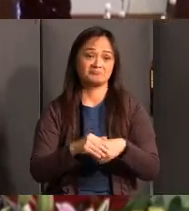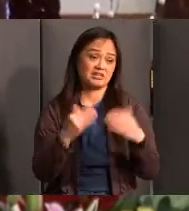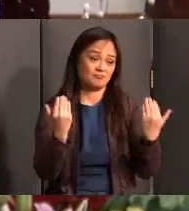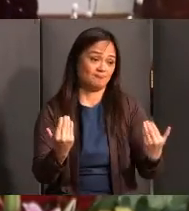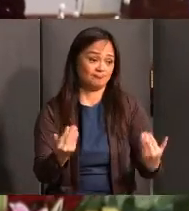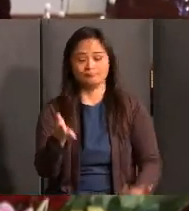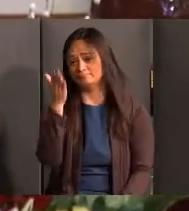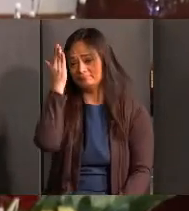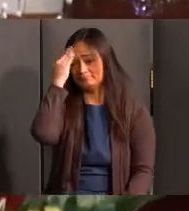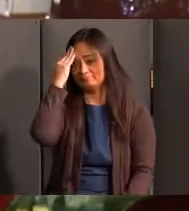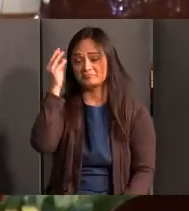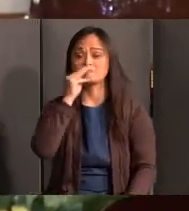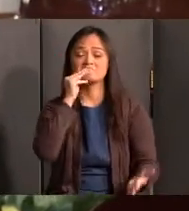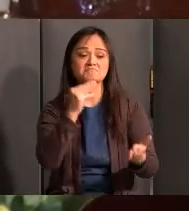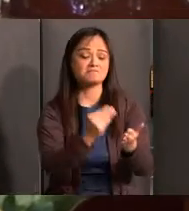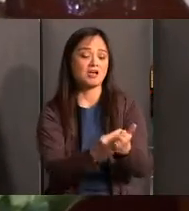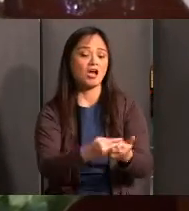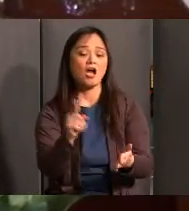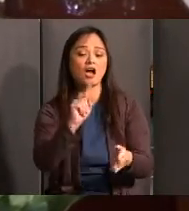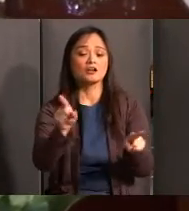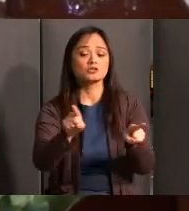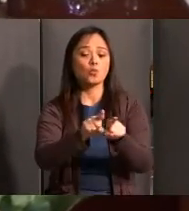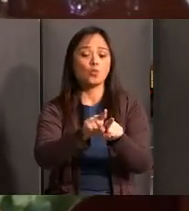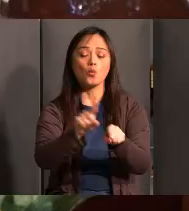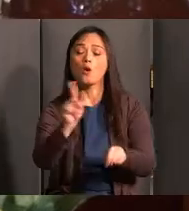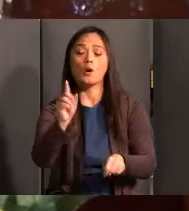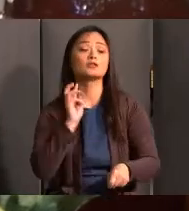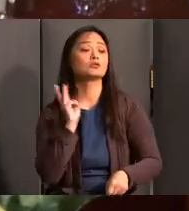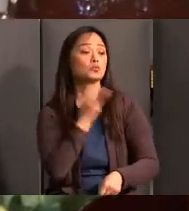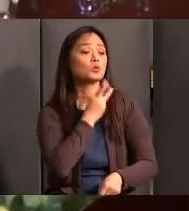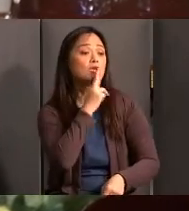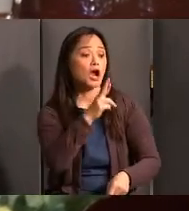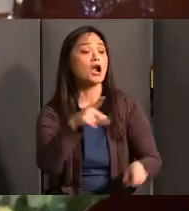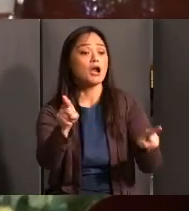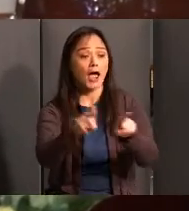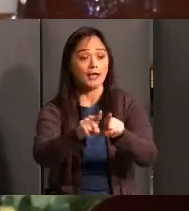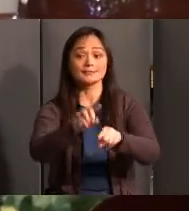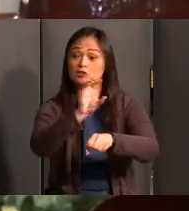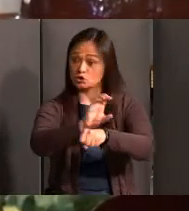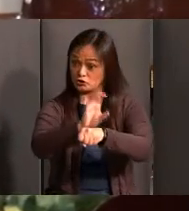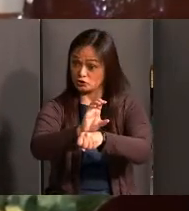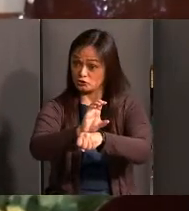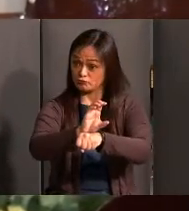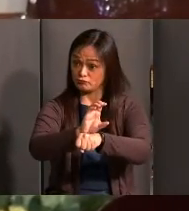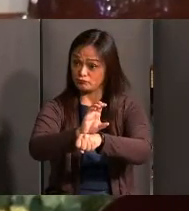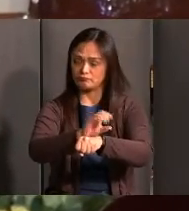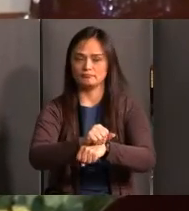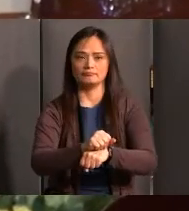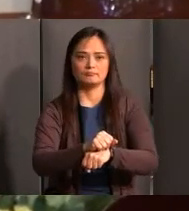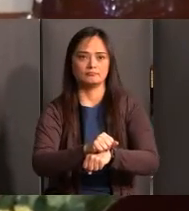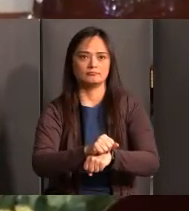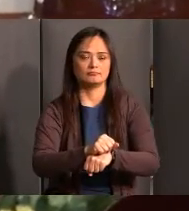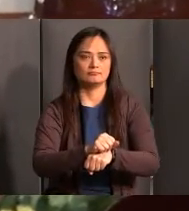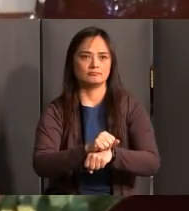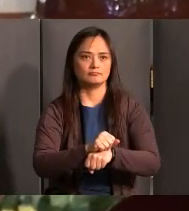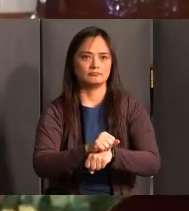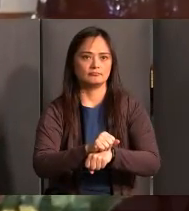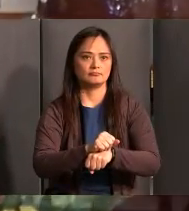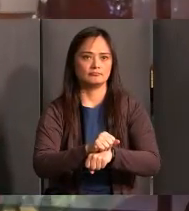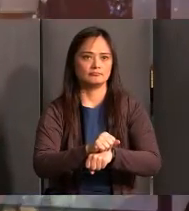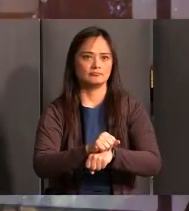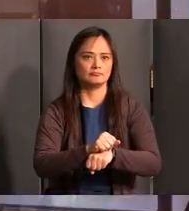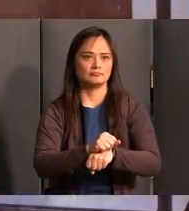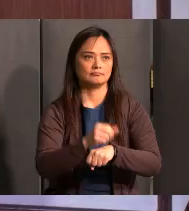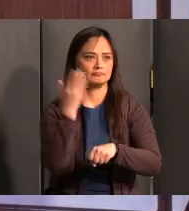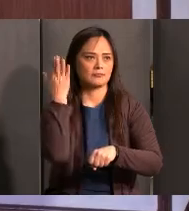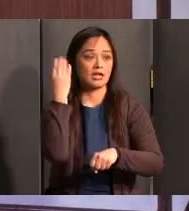sa mensaheng ito is what we are as an ecclesia, as a church. Okay? Tinatawag po natin, sabi ko kanina, alam